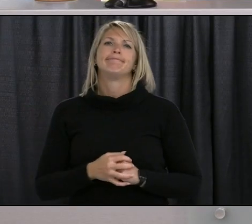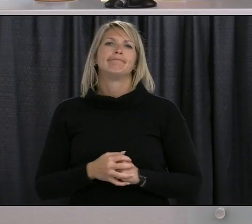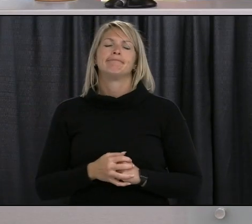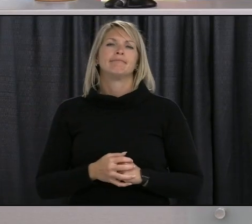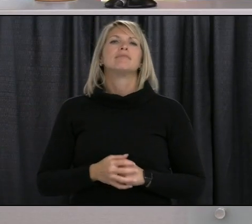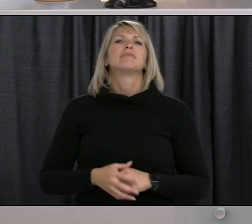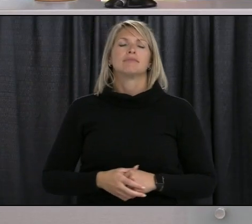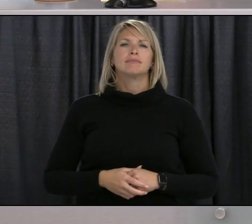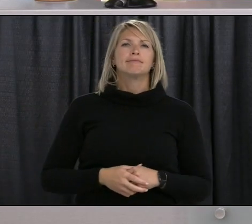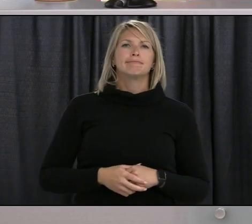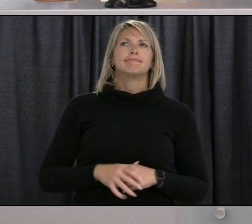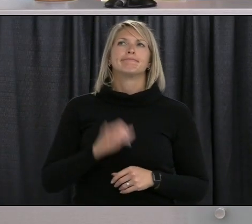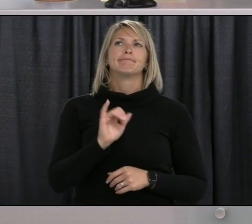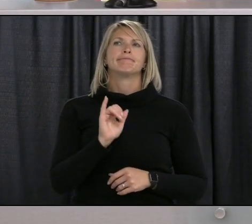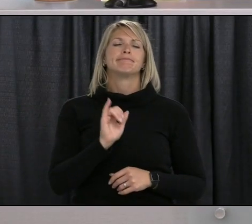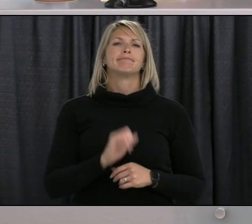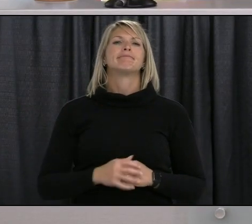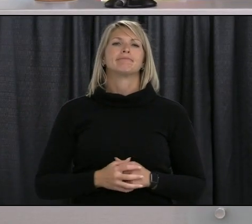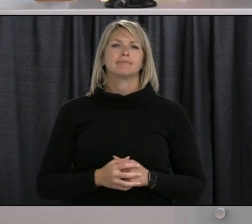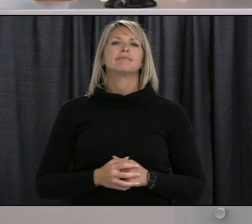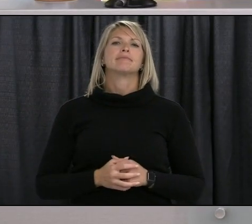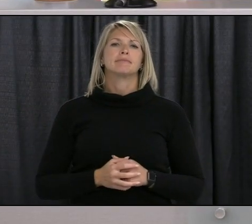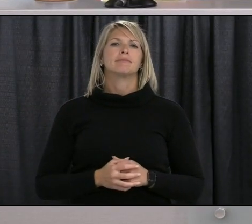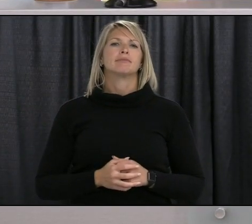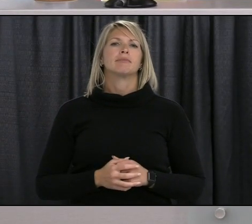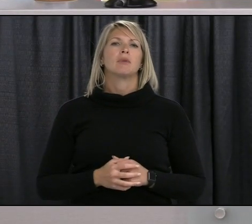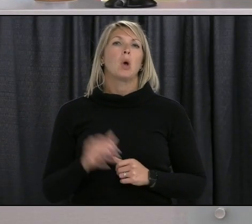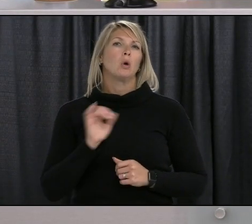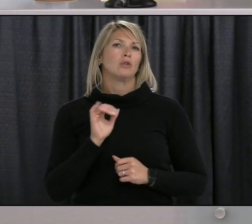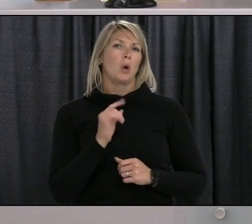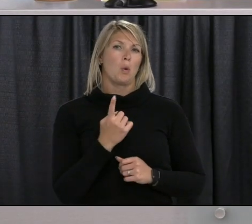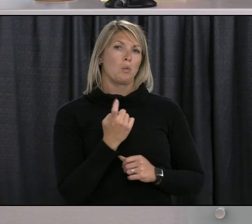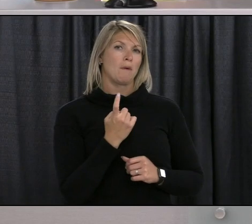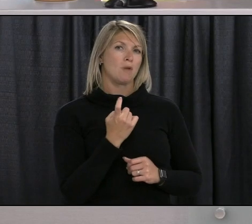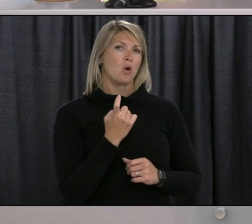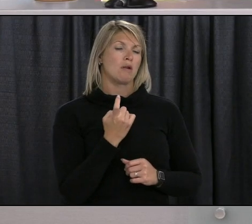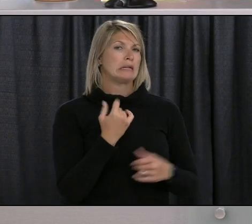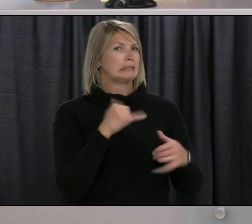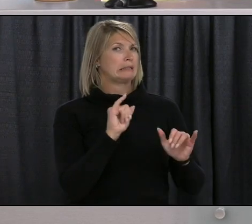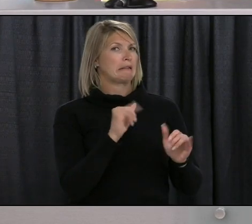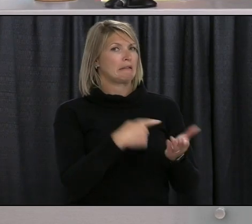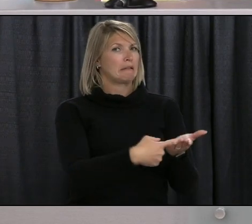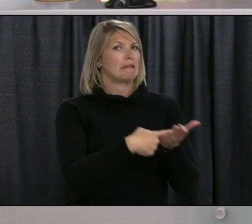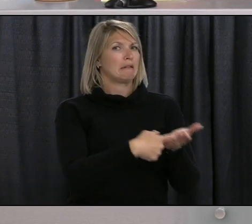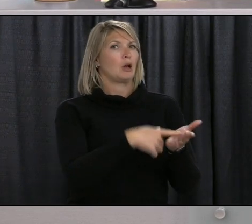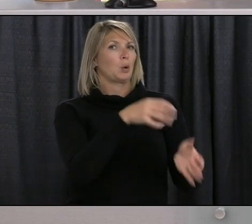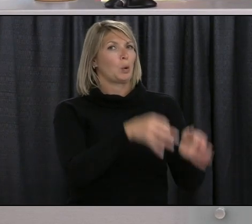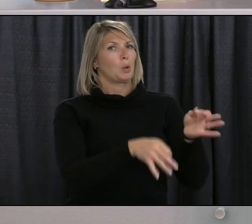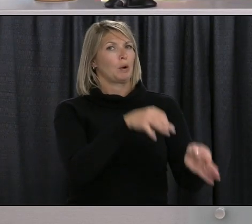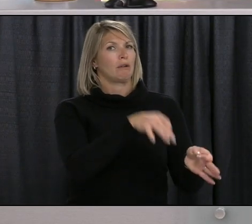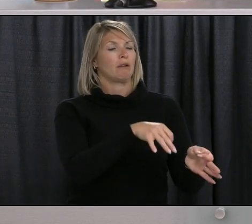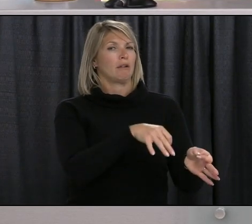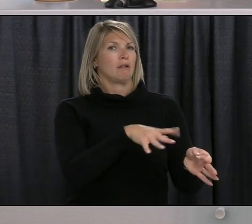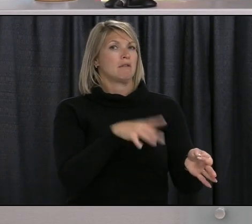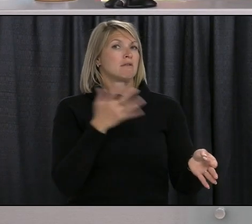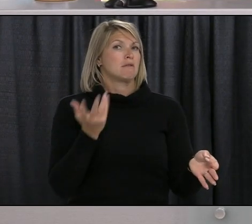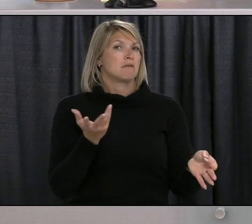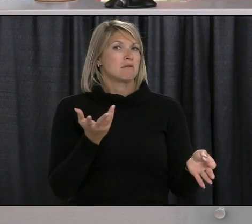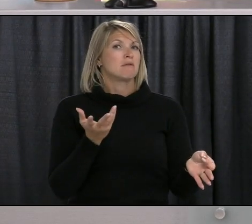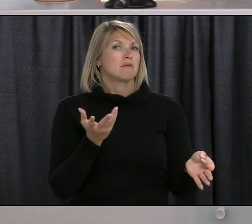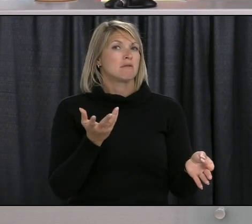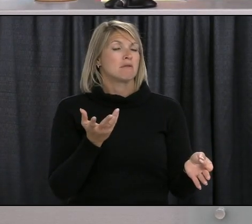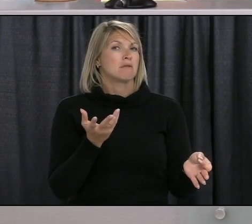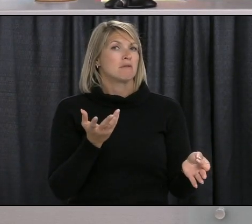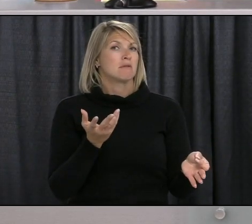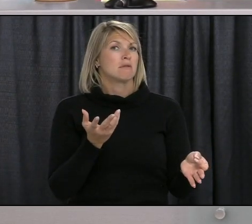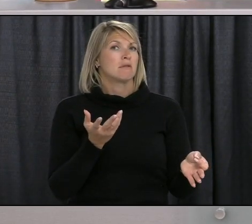And there is still another case pending. How likely that is to succeed